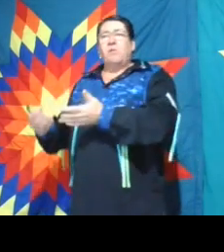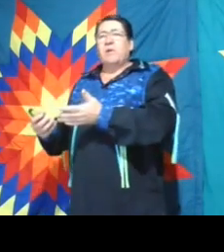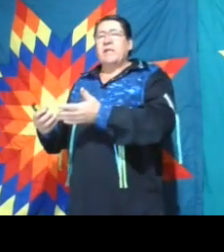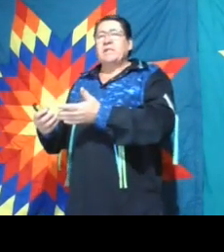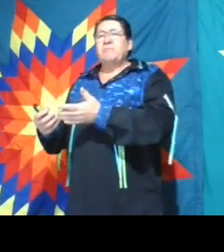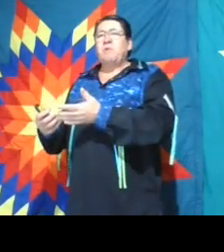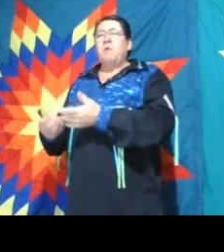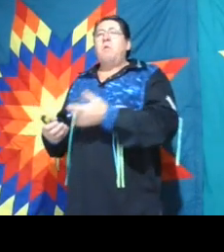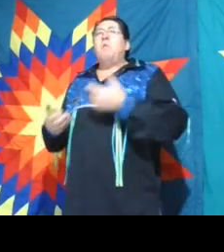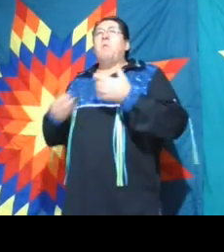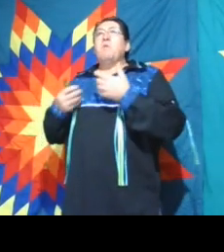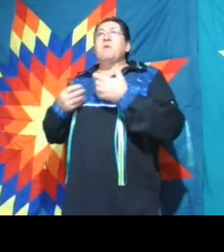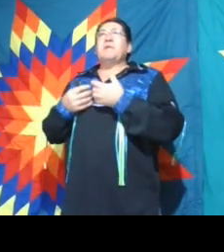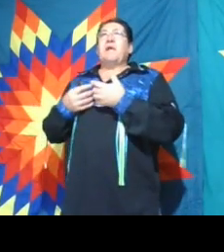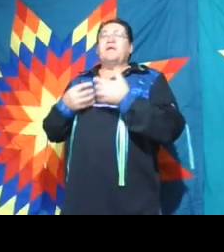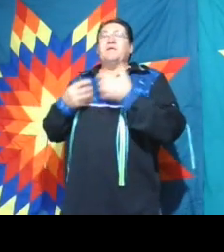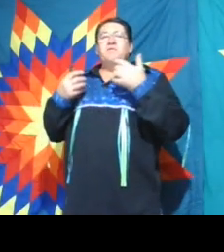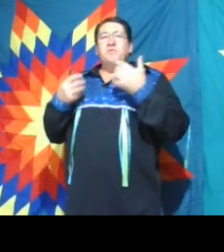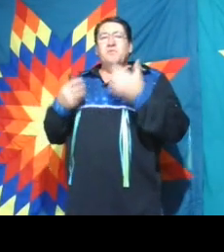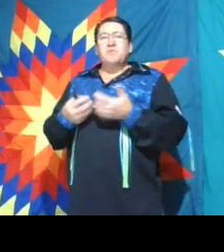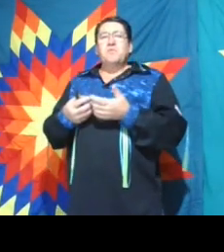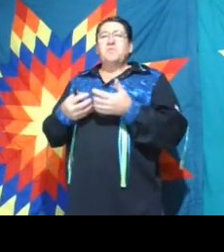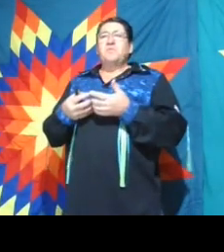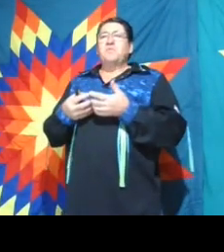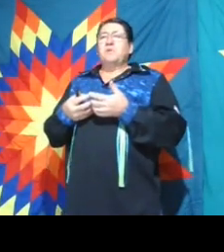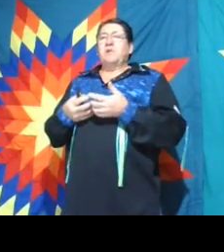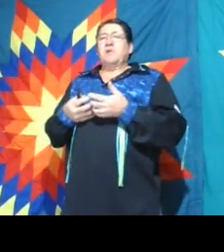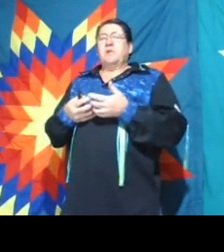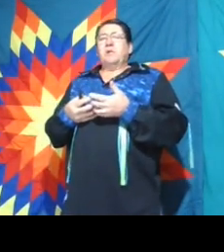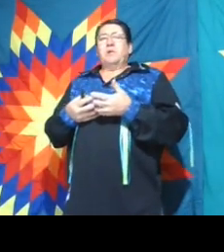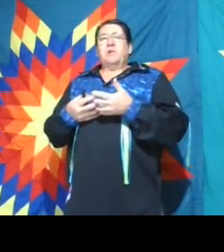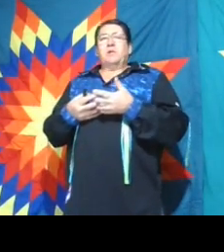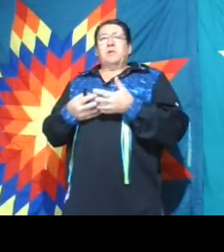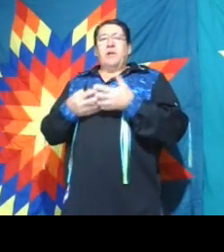as tokenism, or is it a true